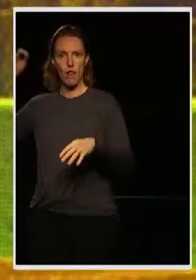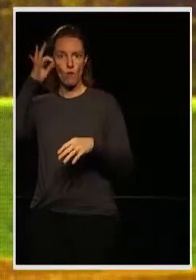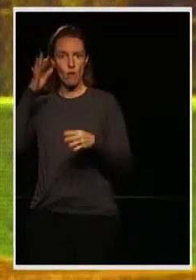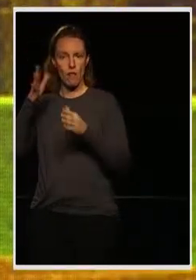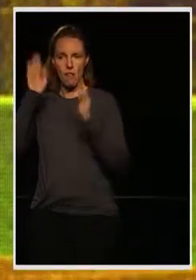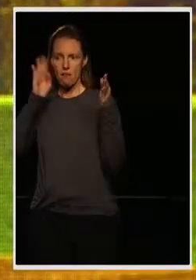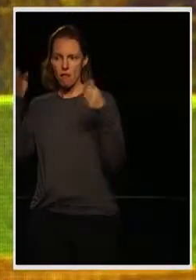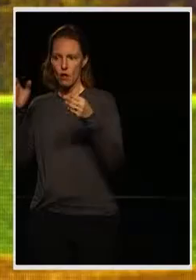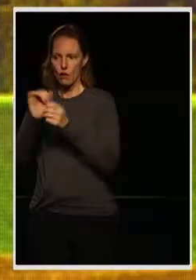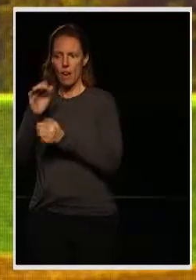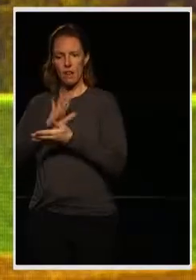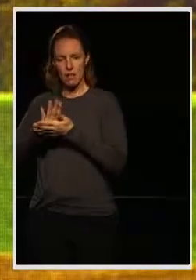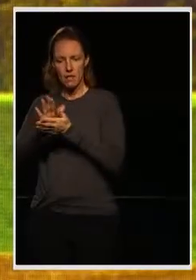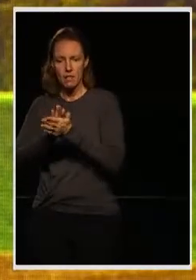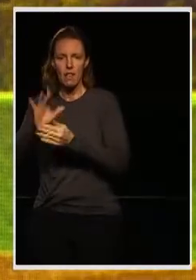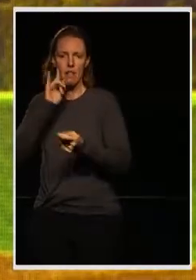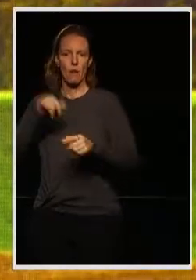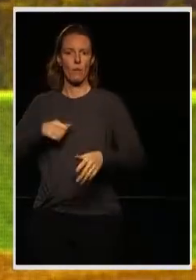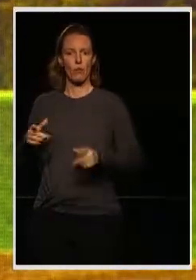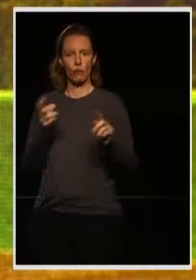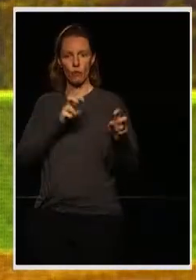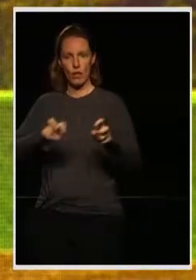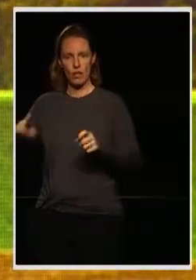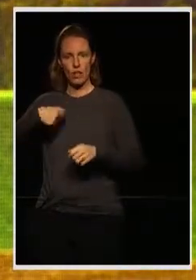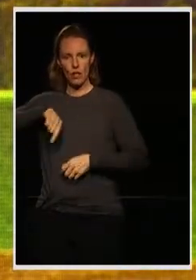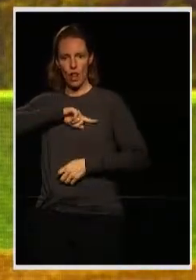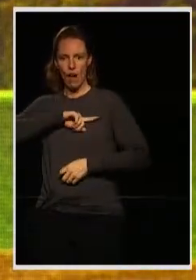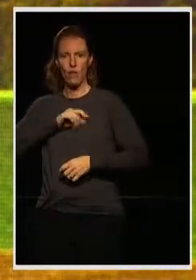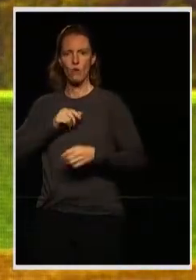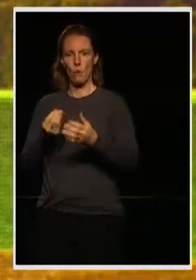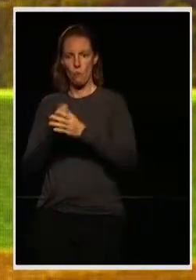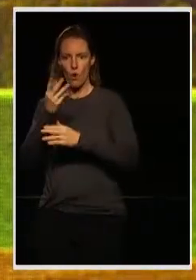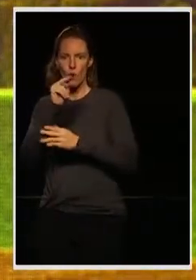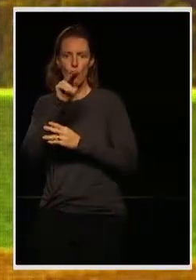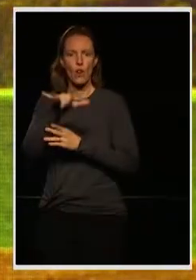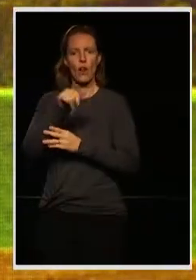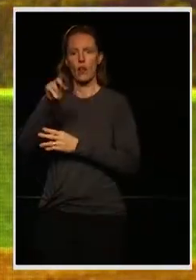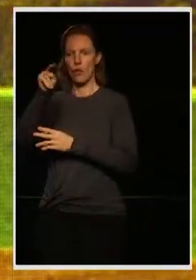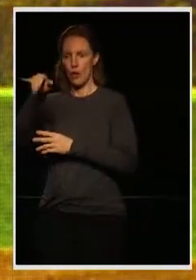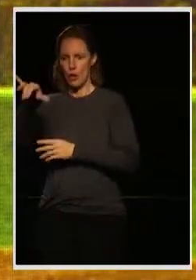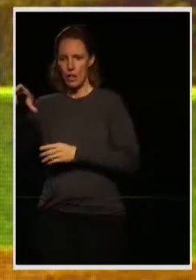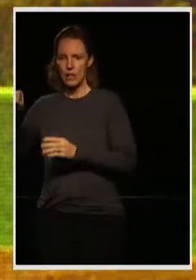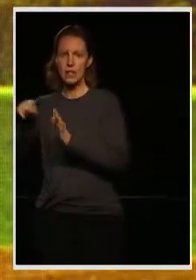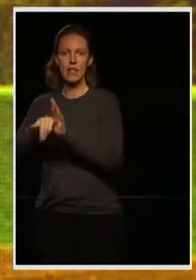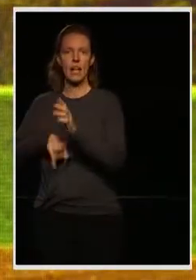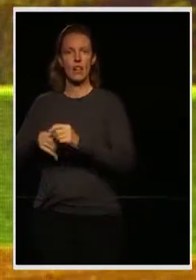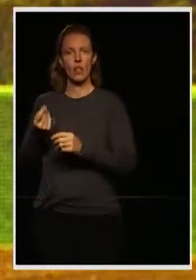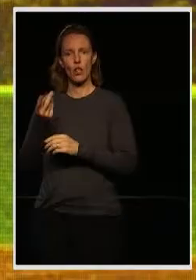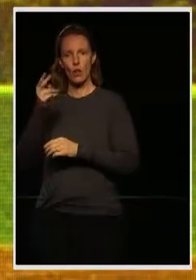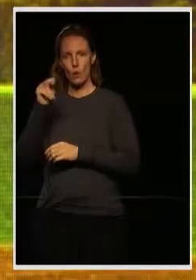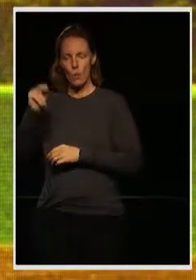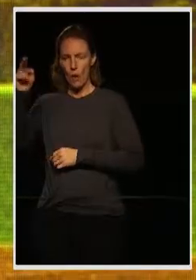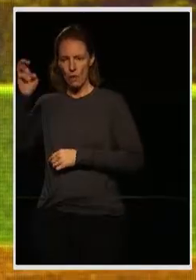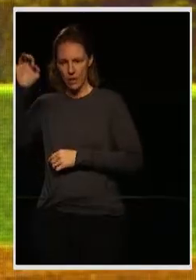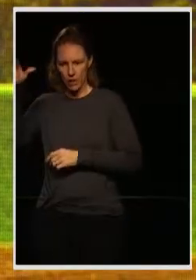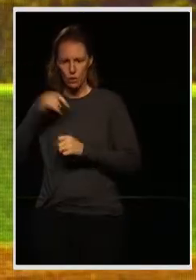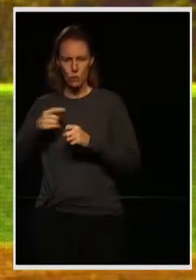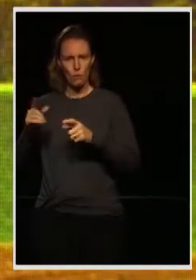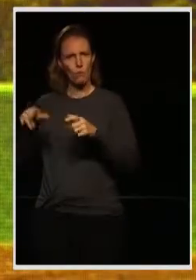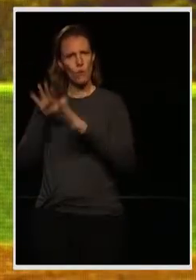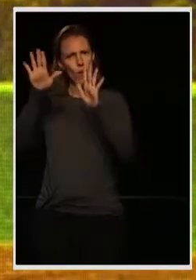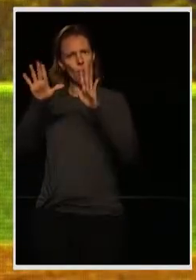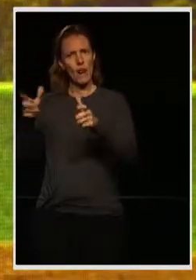initiatives that will transition us, the Grow New York region, New York State, the Northeast, towards greater economic expansion